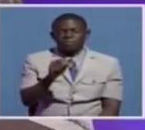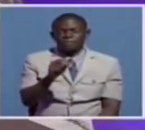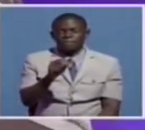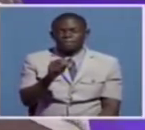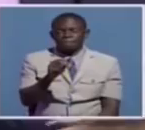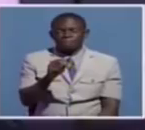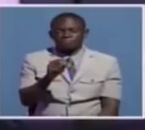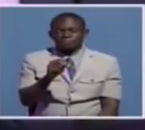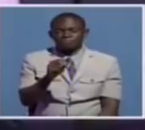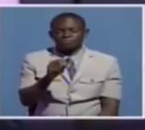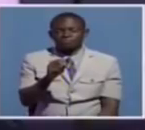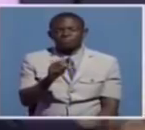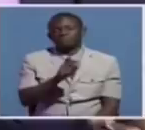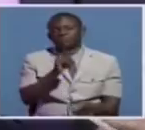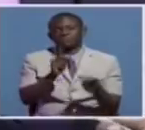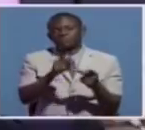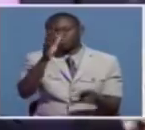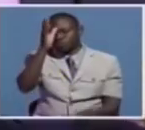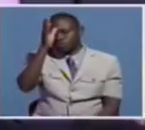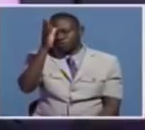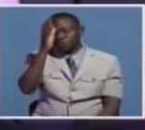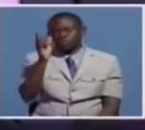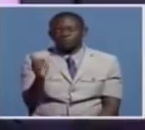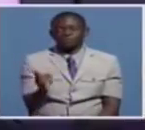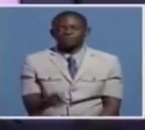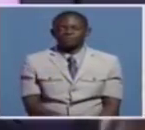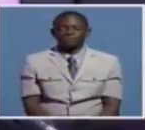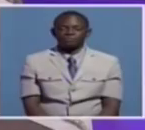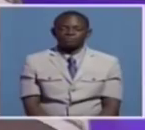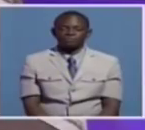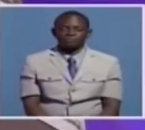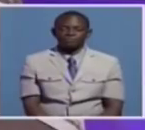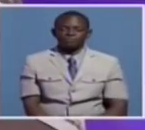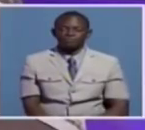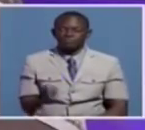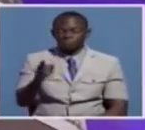So he was that kind of a person. And don't forget that he's a very religious